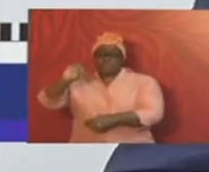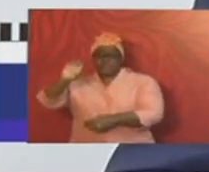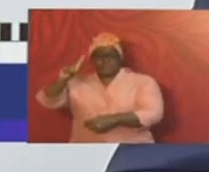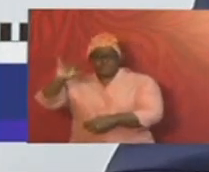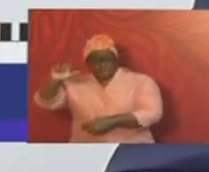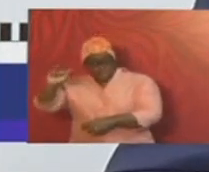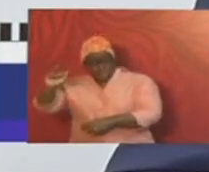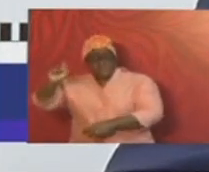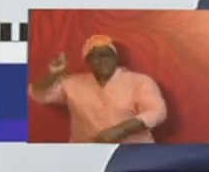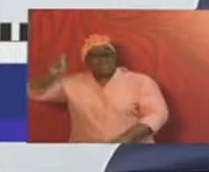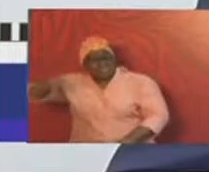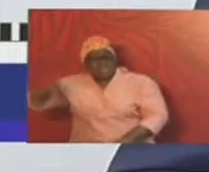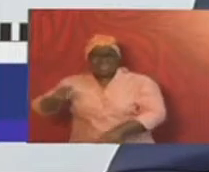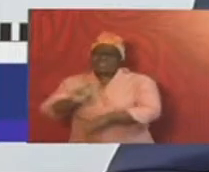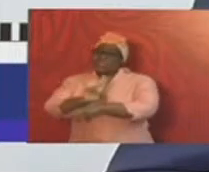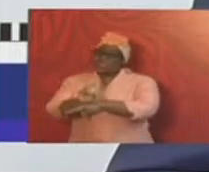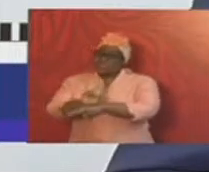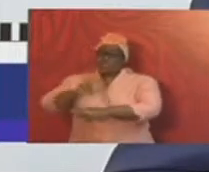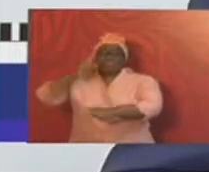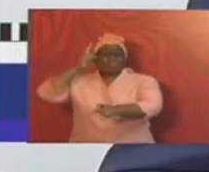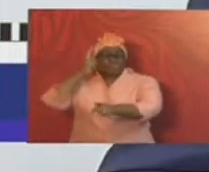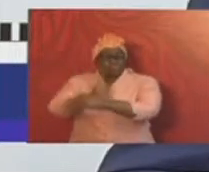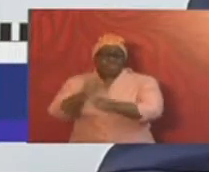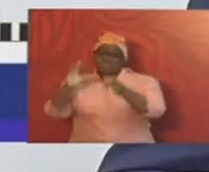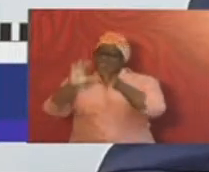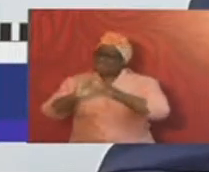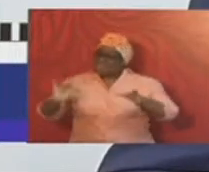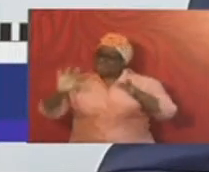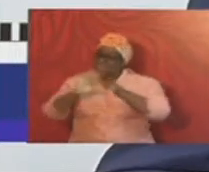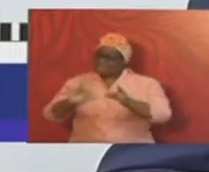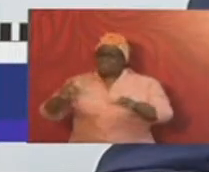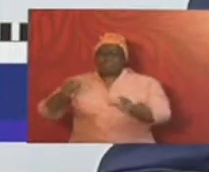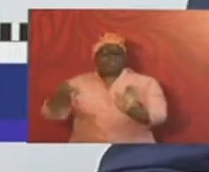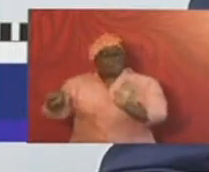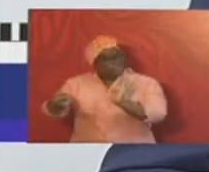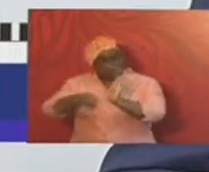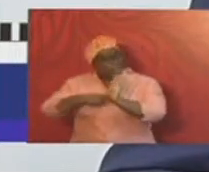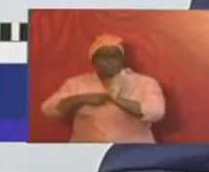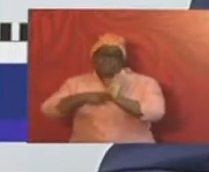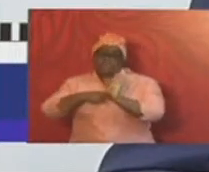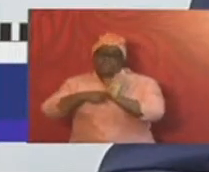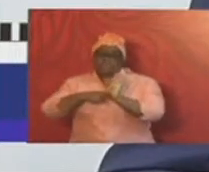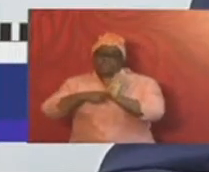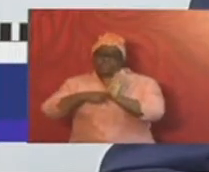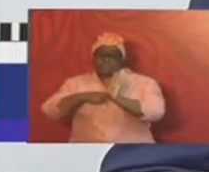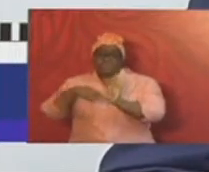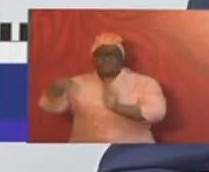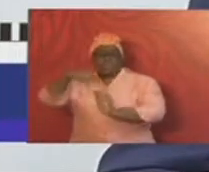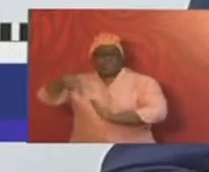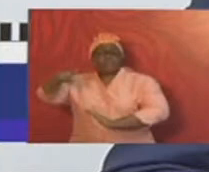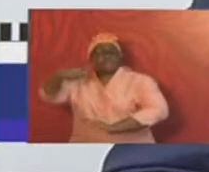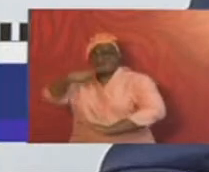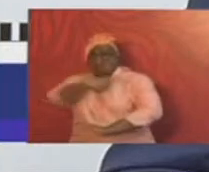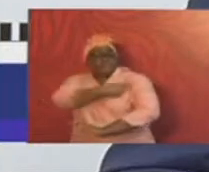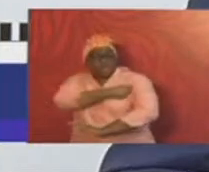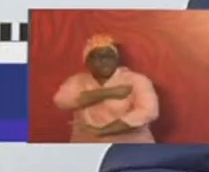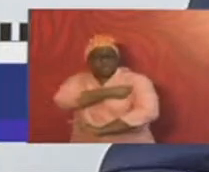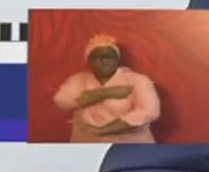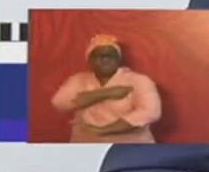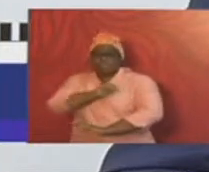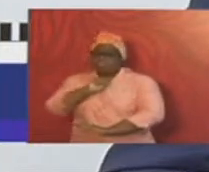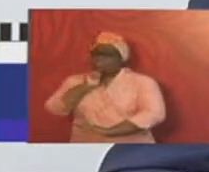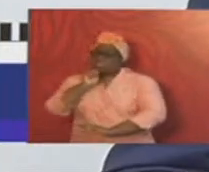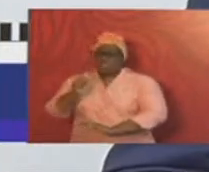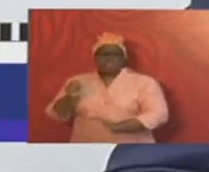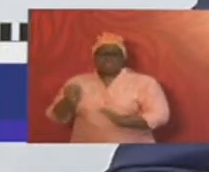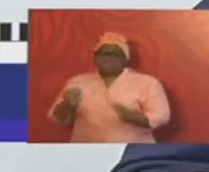not experimental. Because you see, that is how the anti-vaxxers latch on to things.